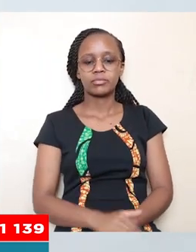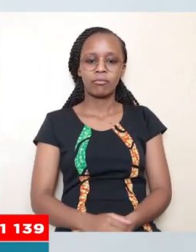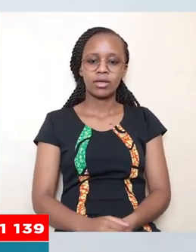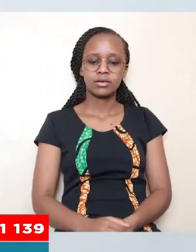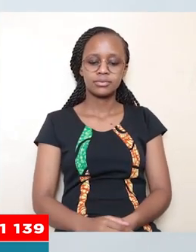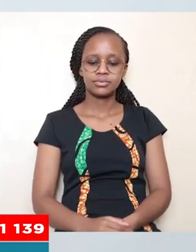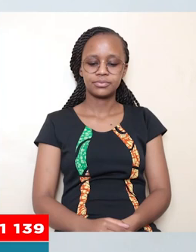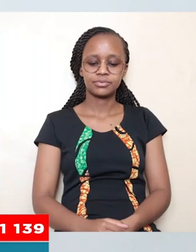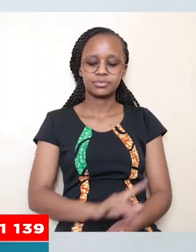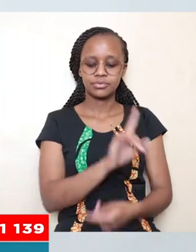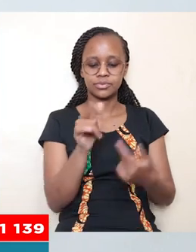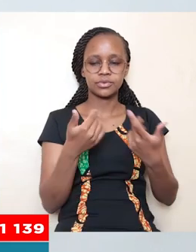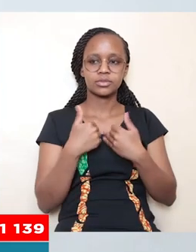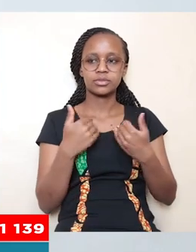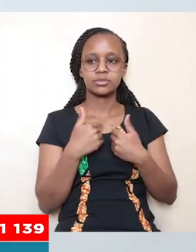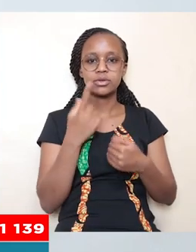So